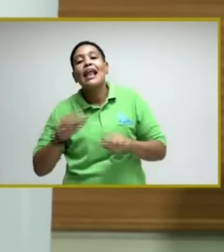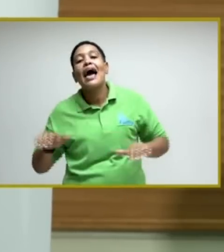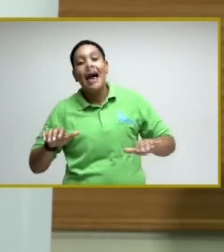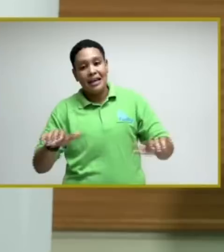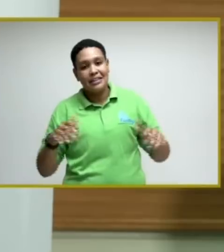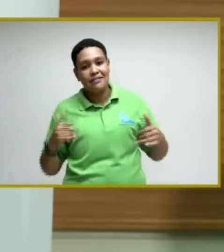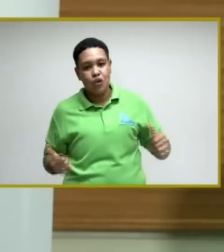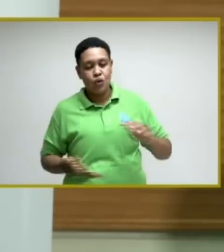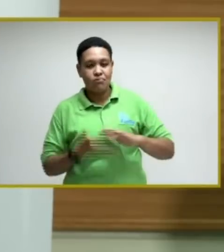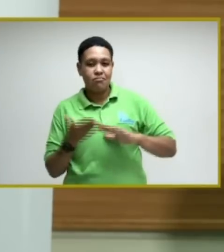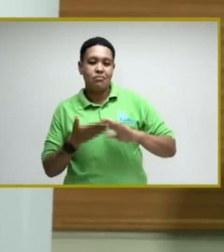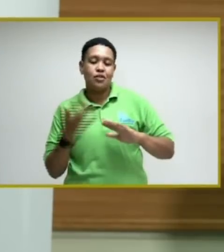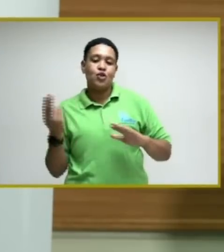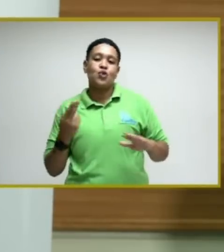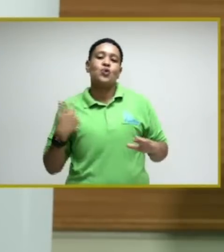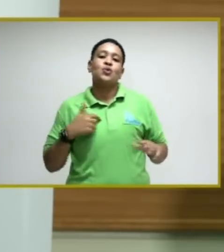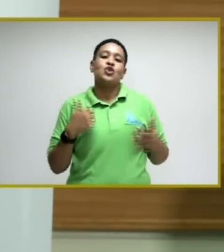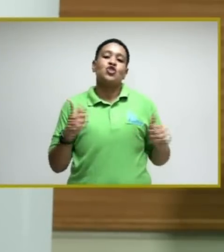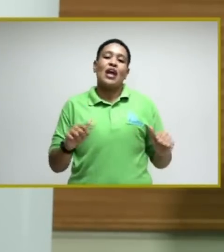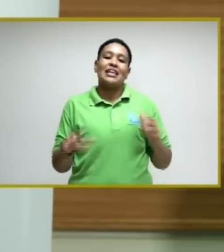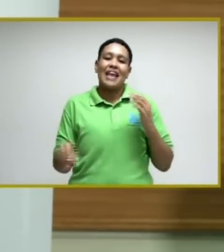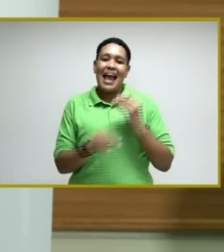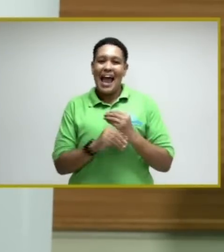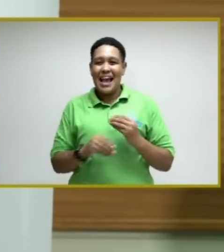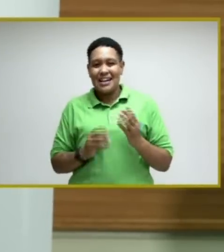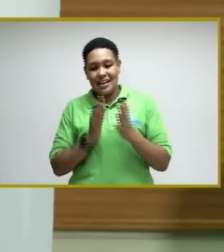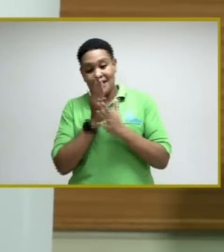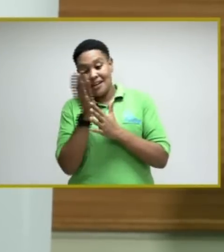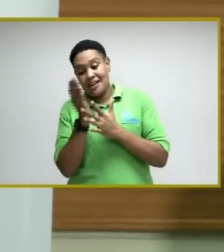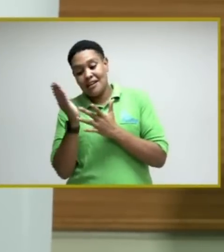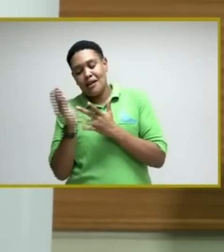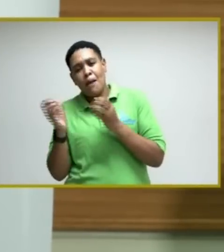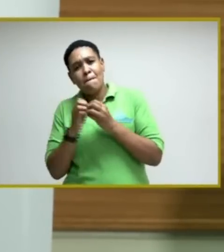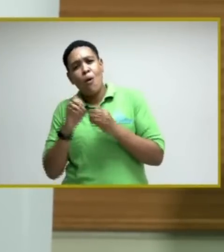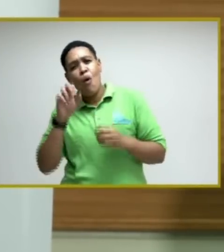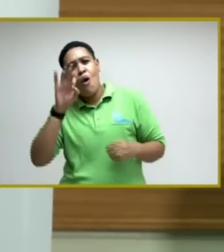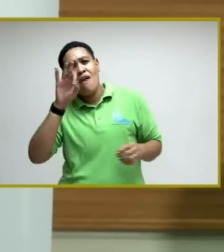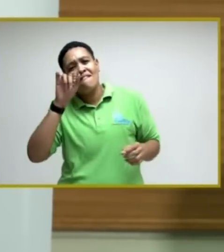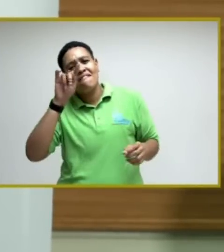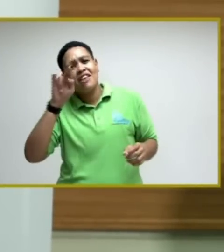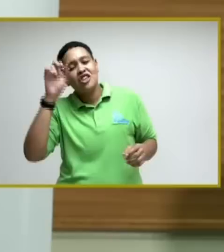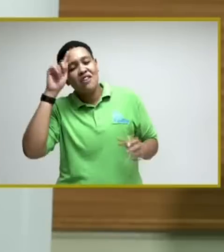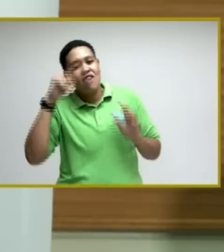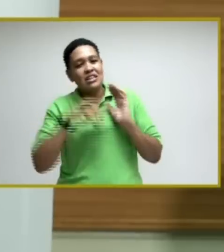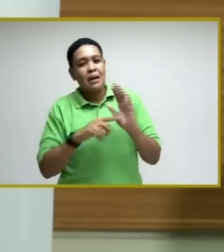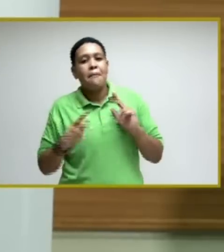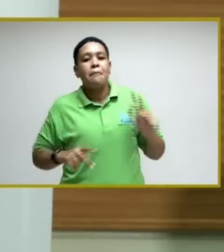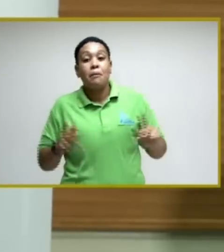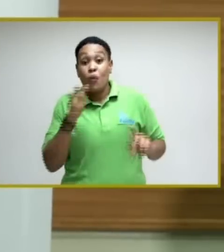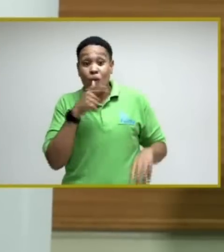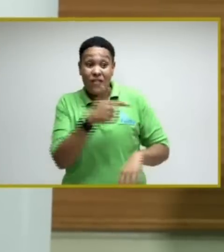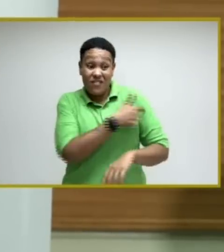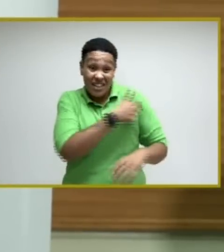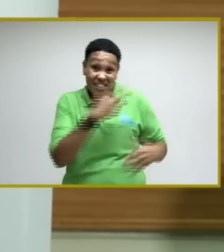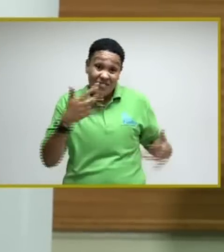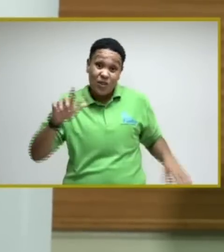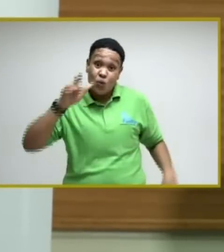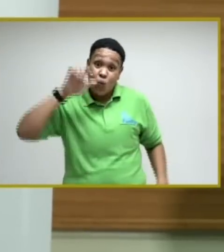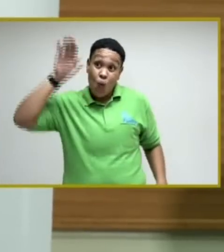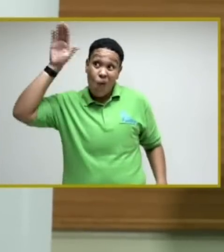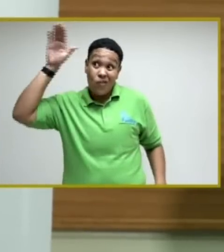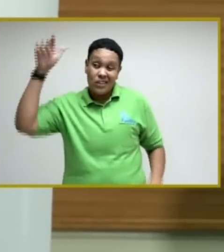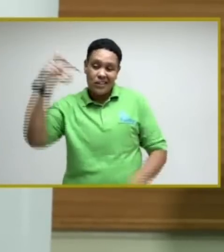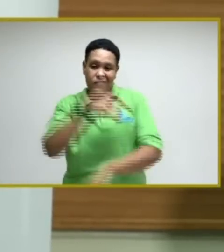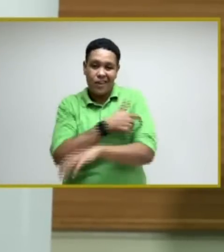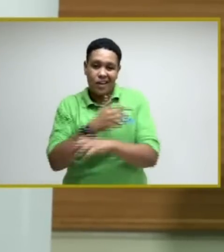used. And we are trying to add additional features to it. For example, persons who have been vaccinated overseas